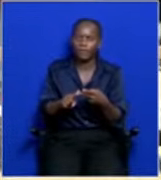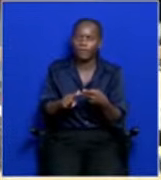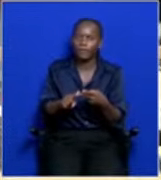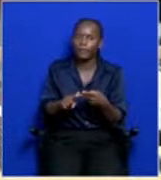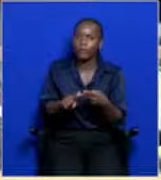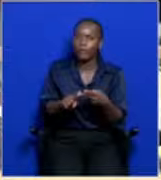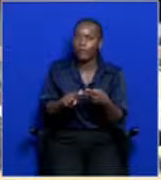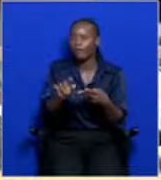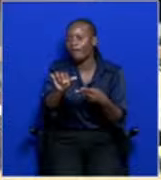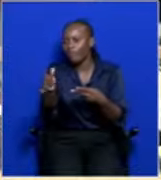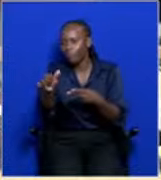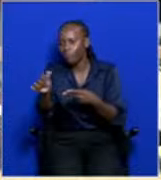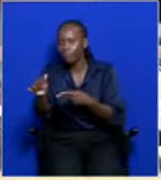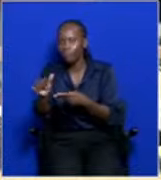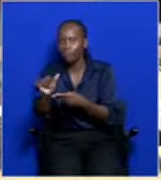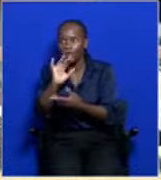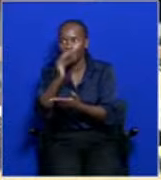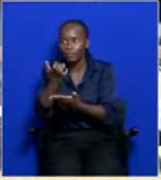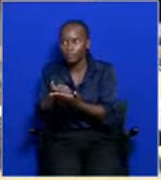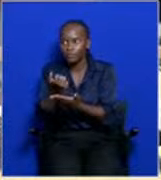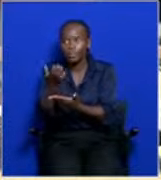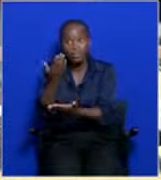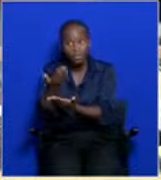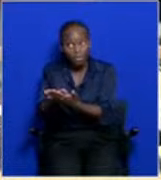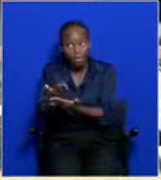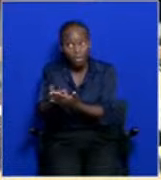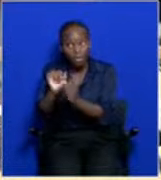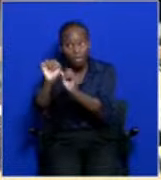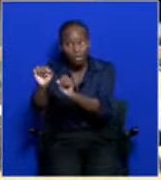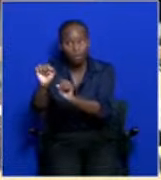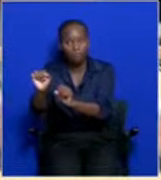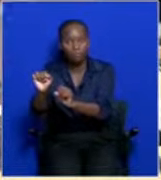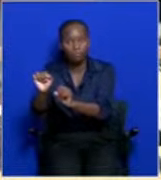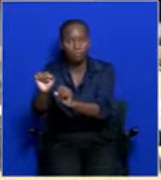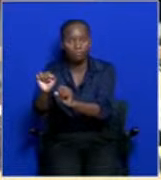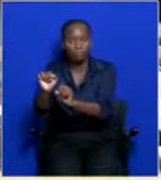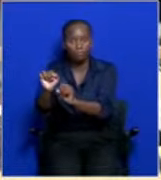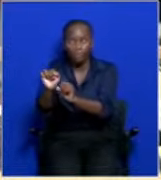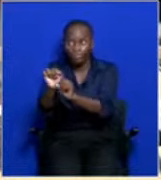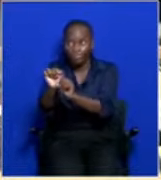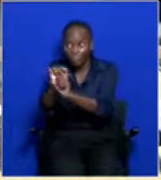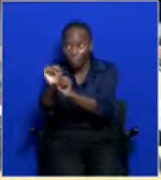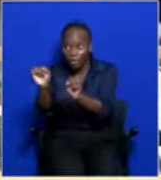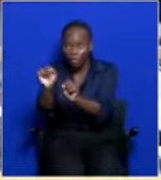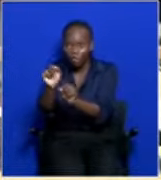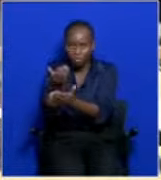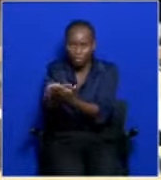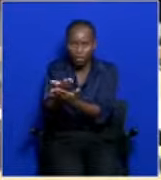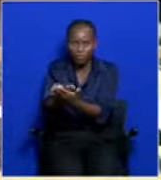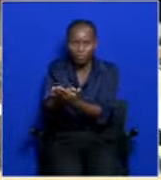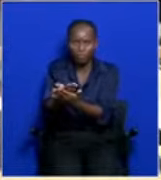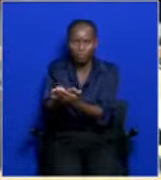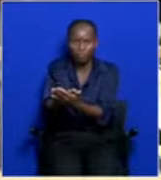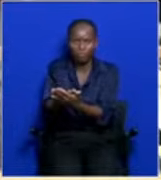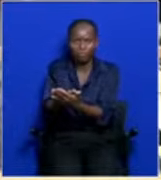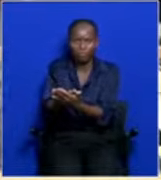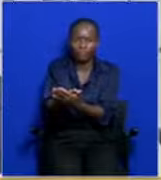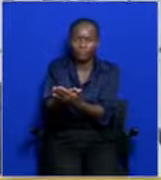us in their statement that this suspect of them, of cigarettes,